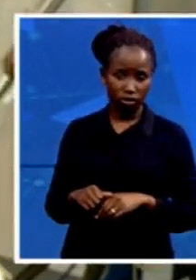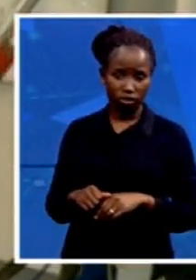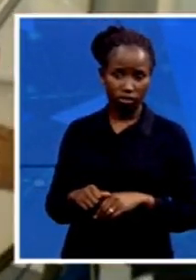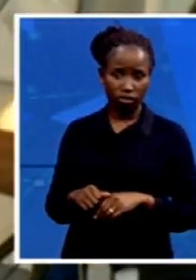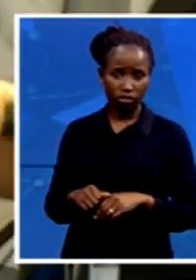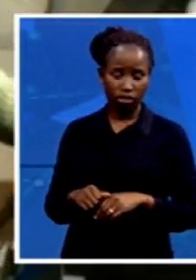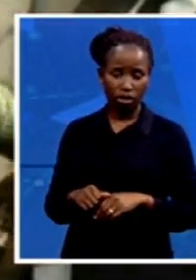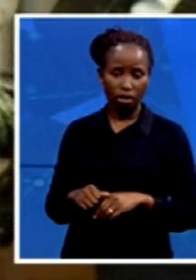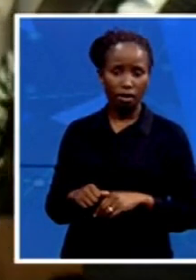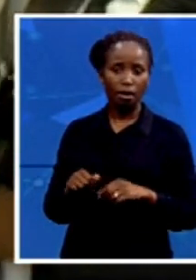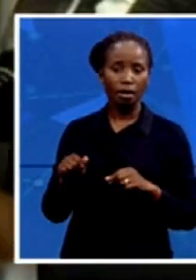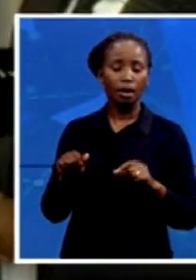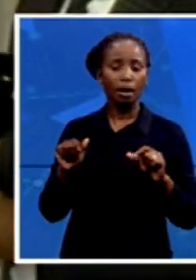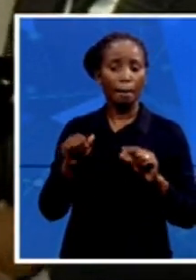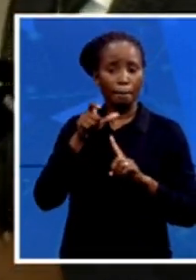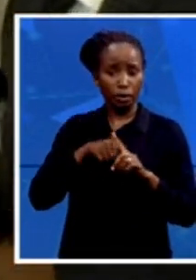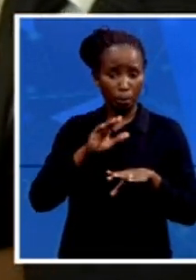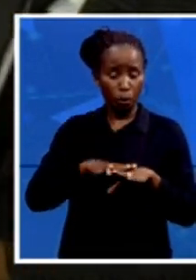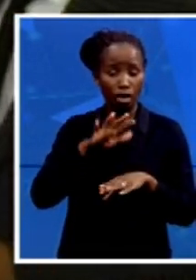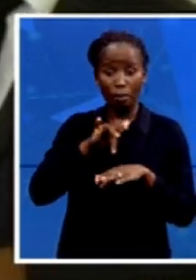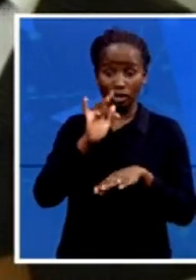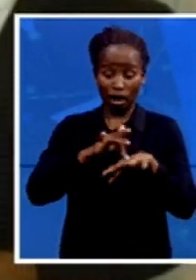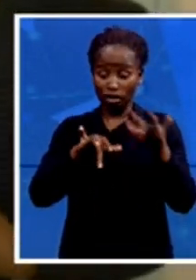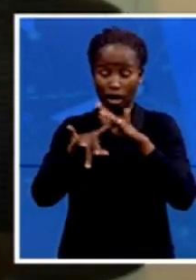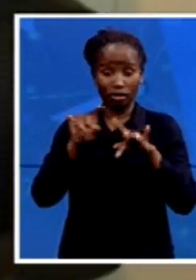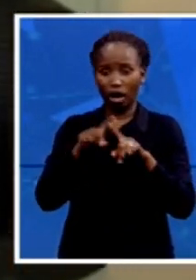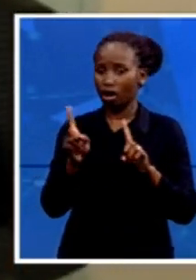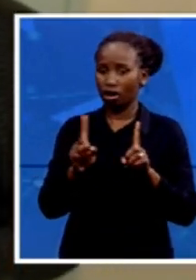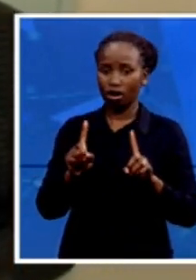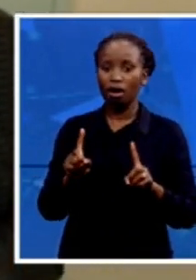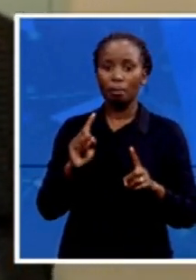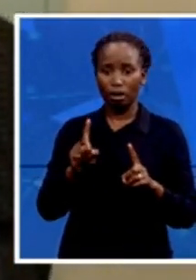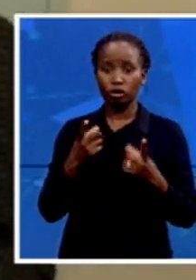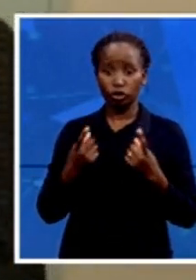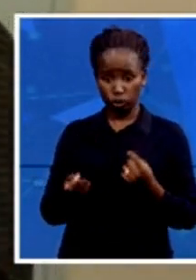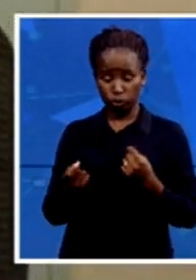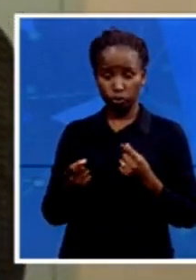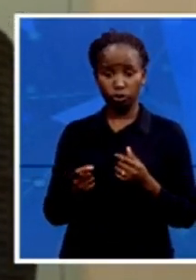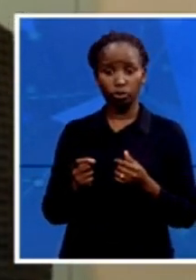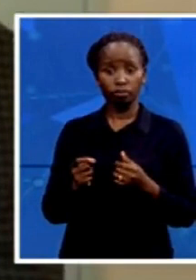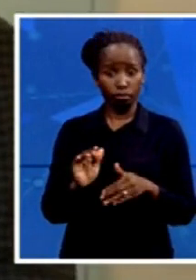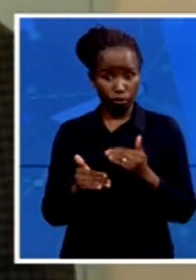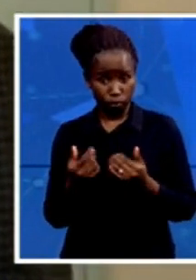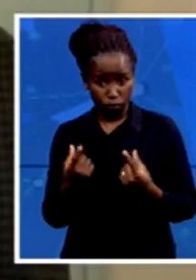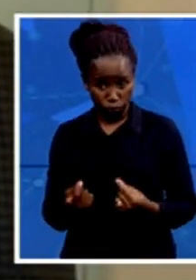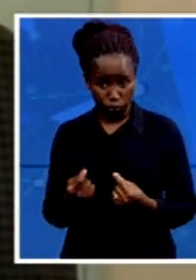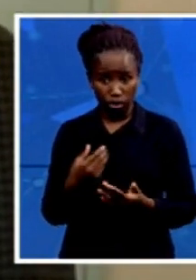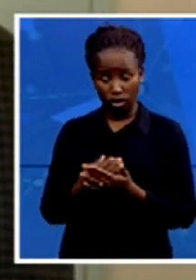be touching, unless initially when you're starting the procedure you may have to scrub and then sort of make the small incisions for the